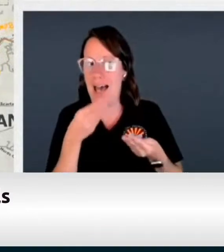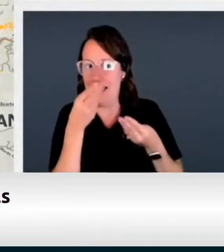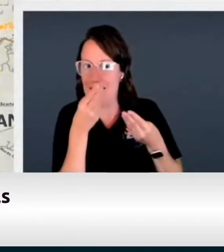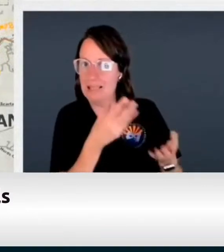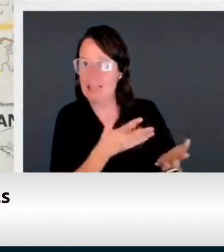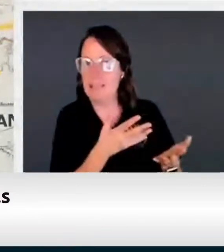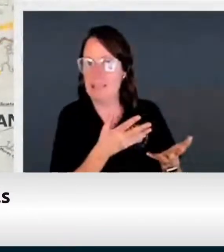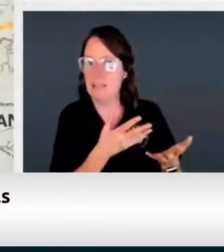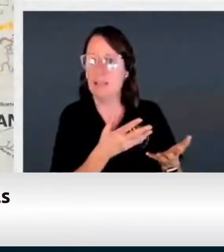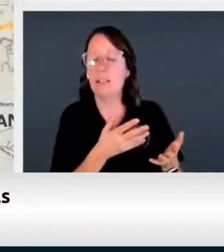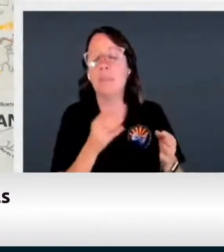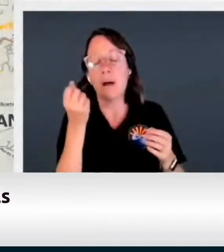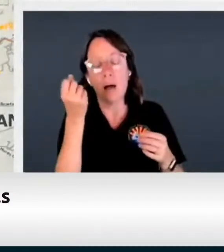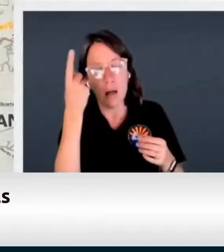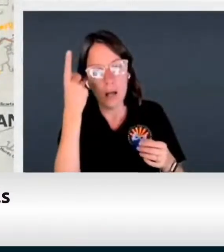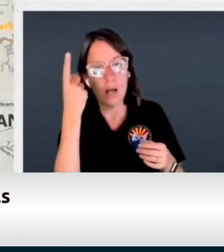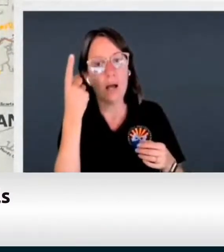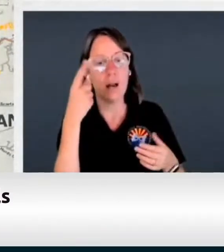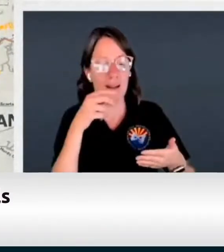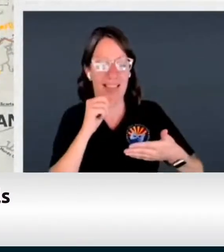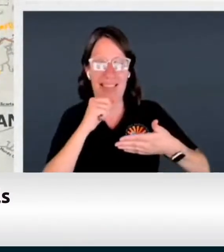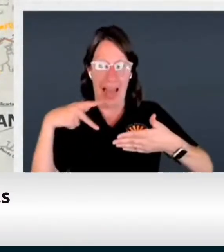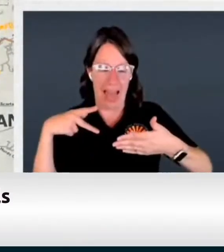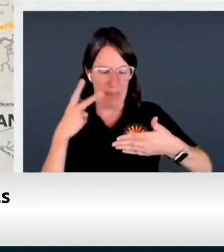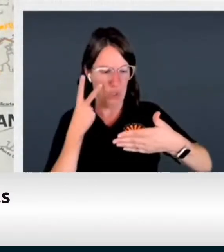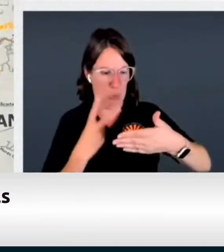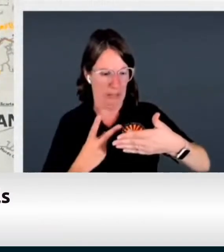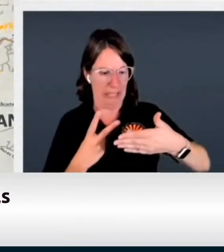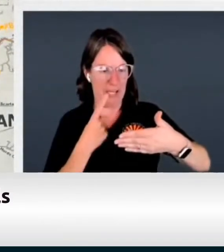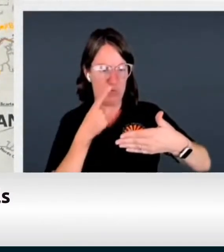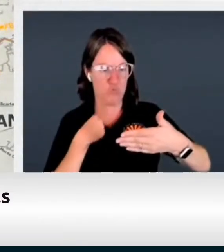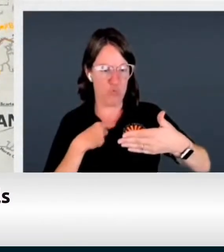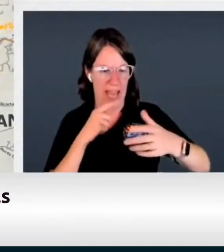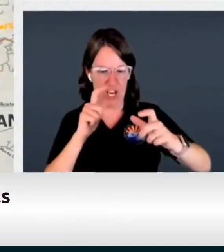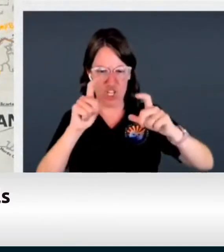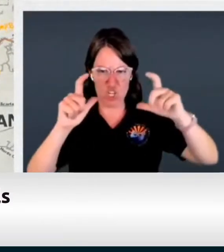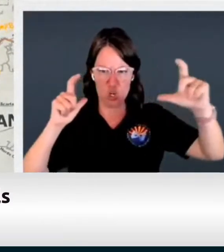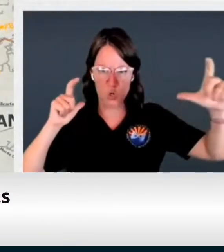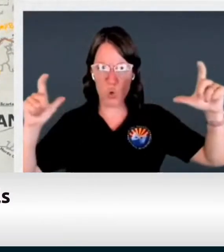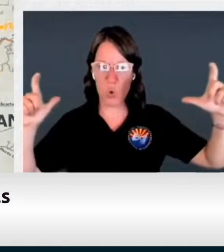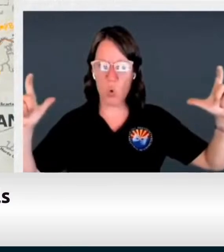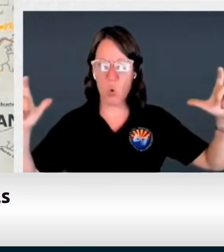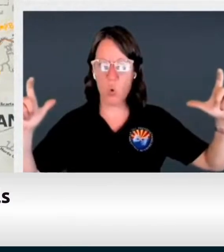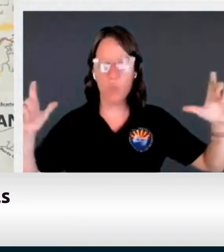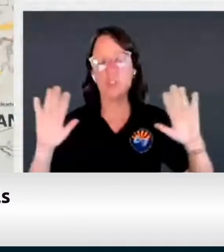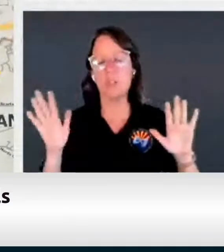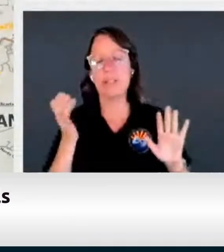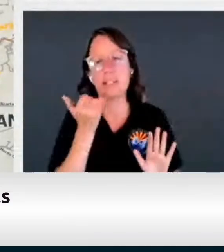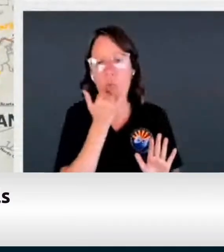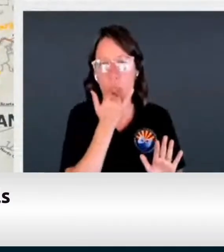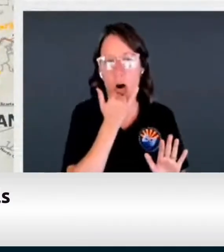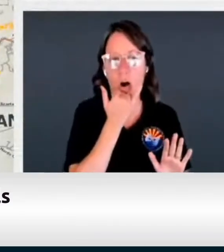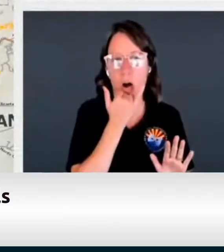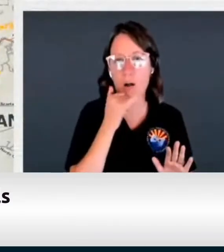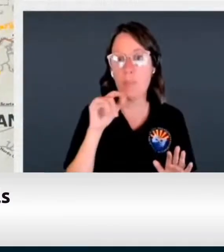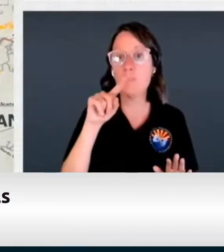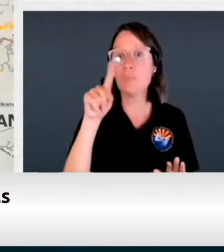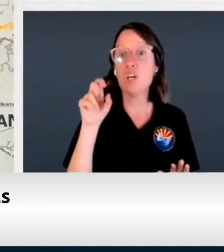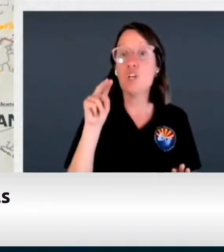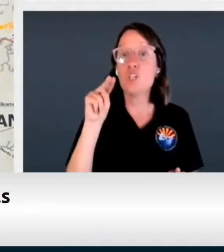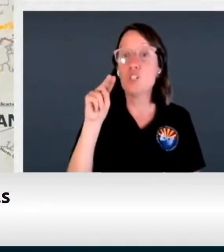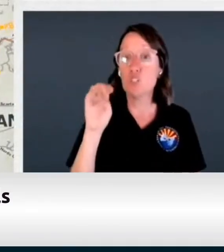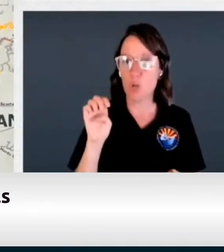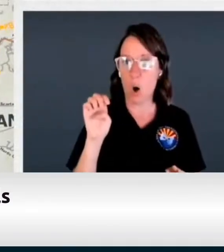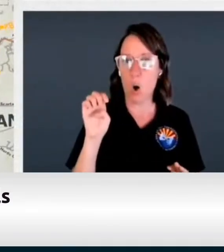let you know that heat signature, it gets a little scary, and it's also having a little zone glitch as well, and it keeps reducing a zone and then putting it back